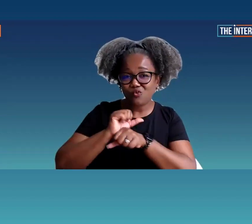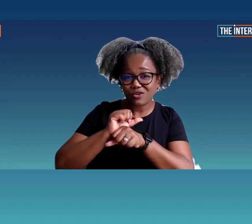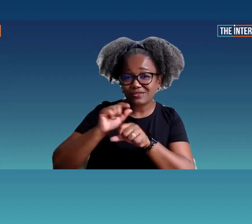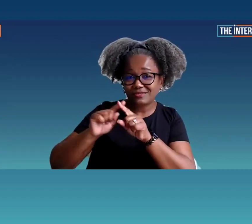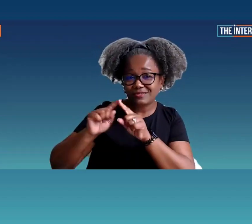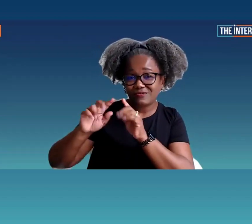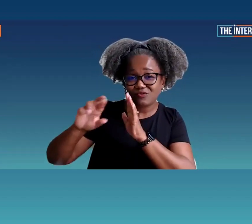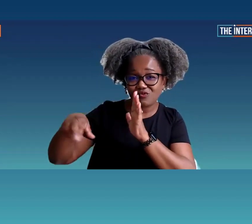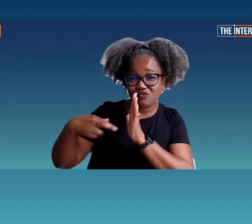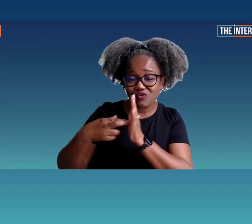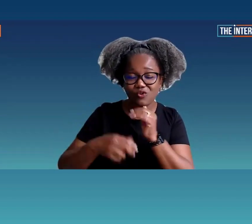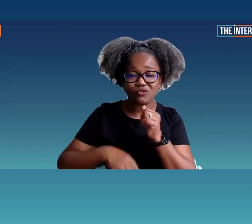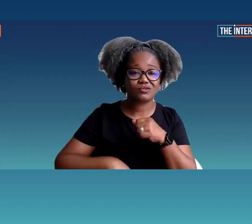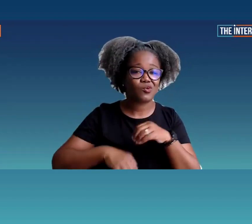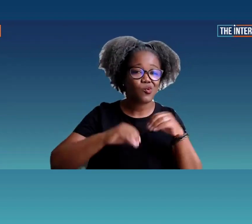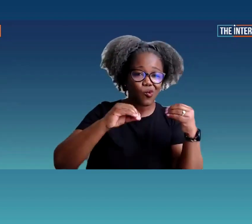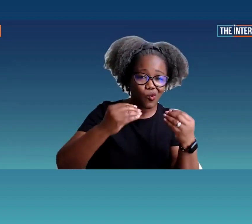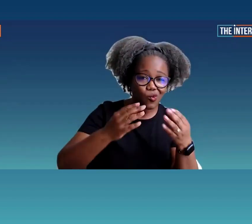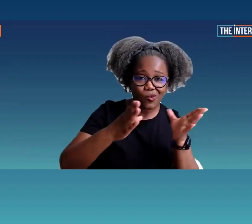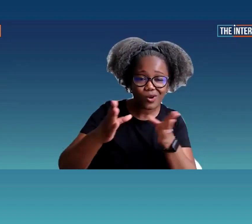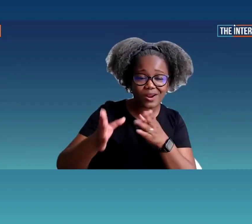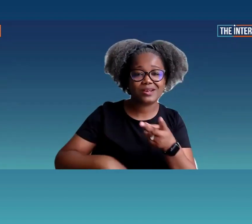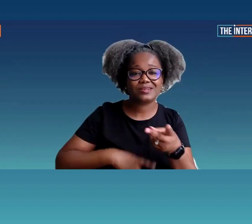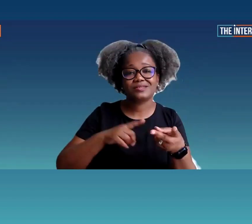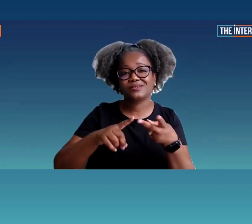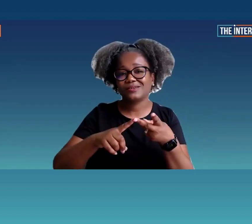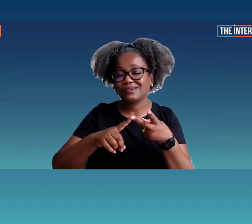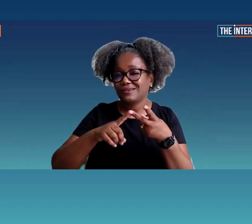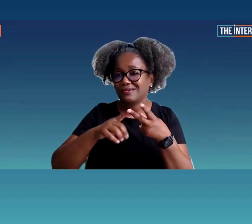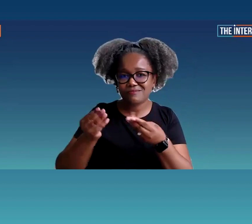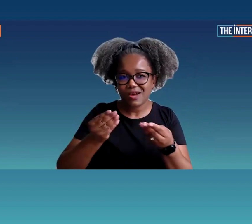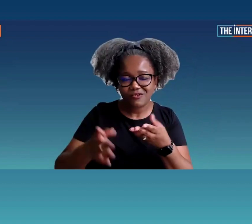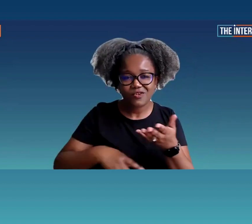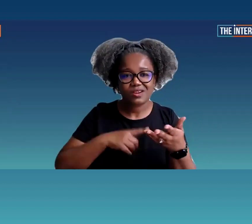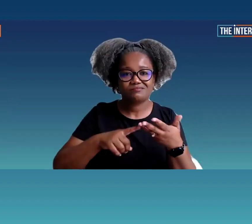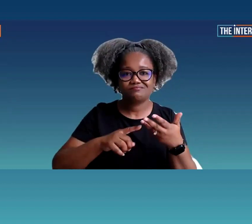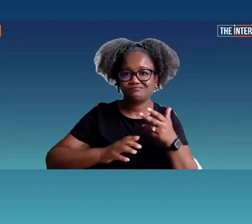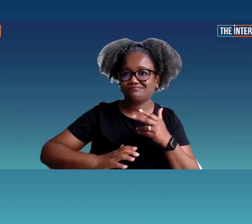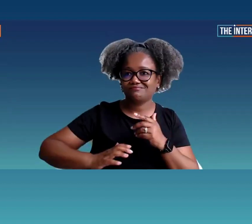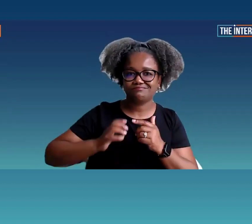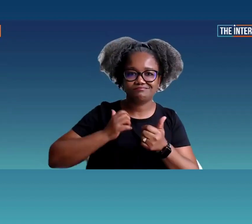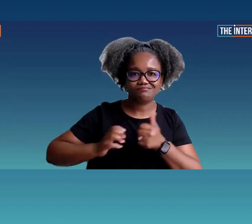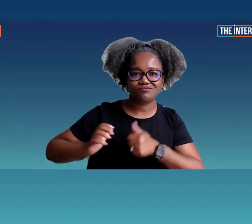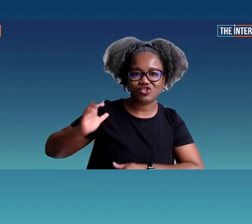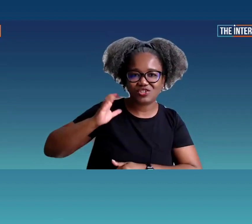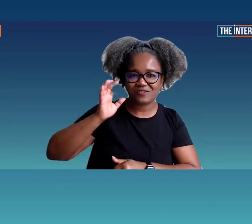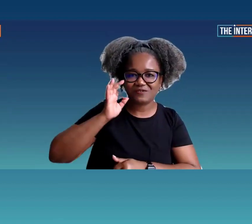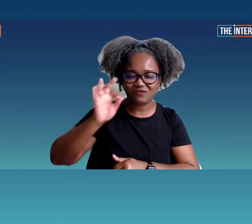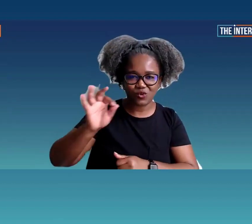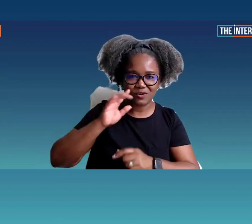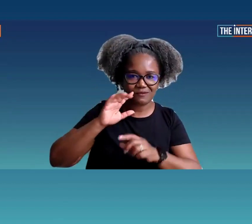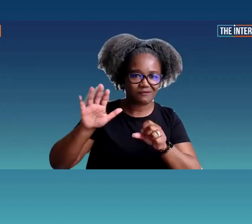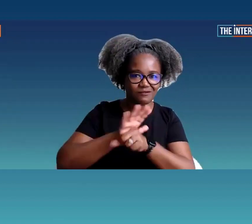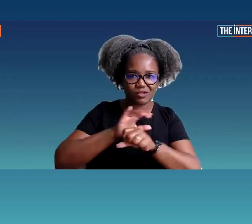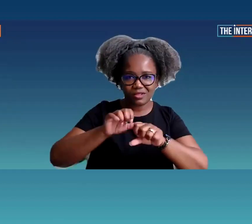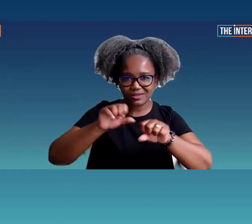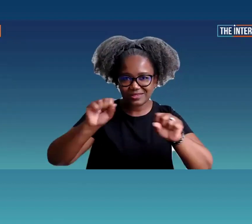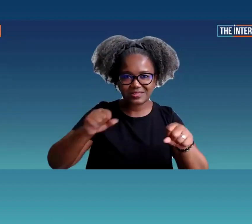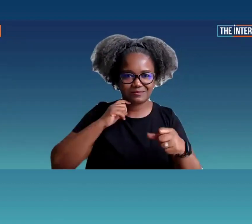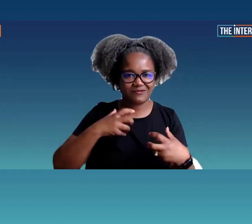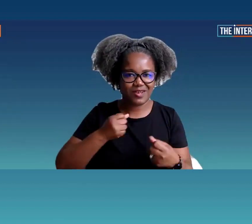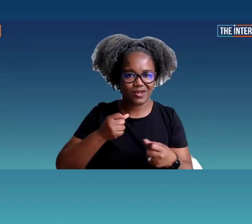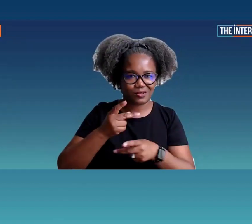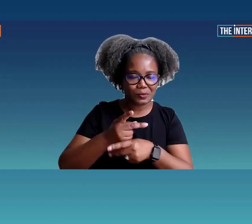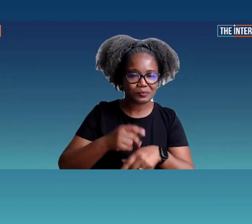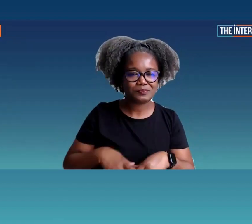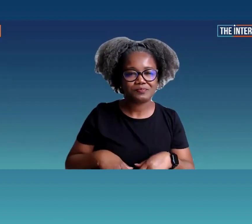chief diversity officer for a health system. So I know the challenges of working to advance anti-racist health systems. I also know